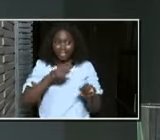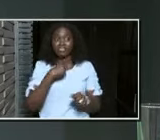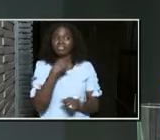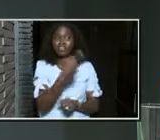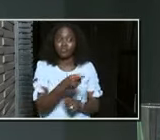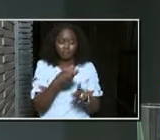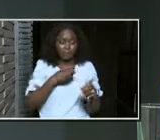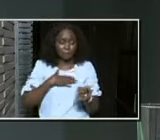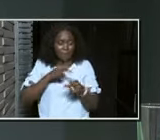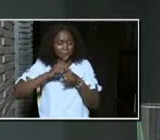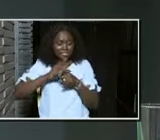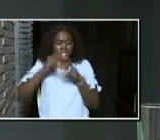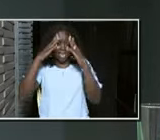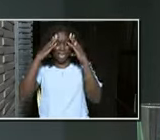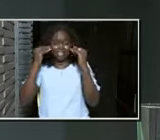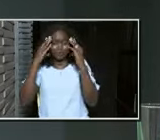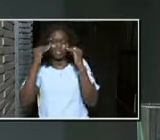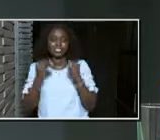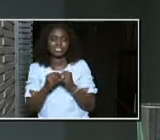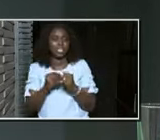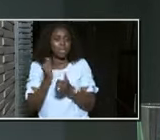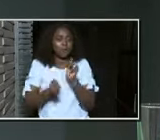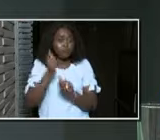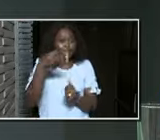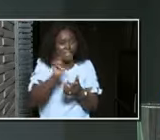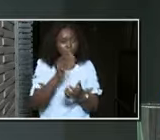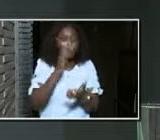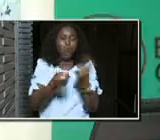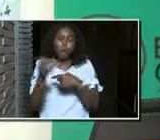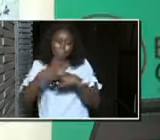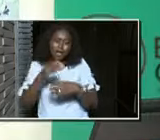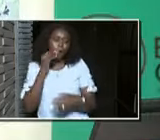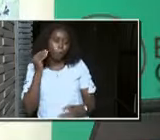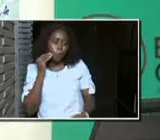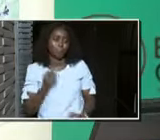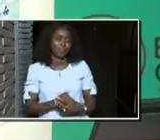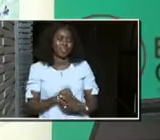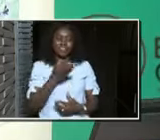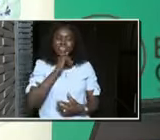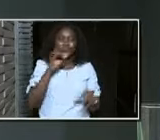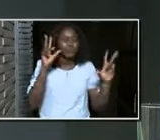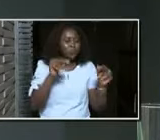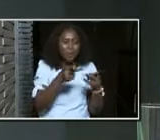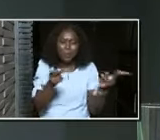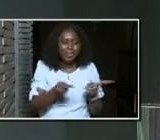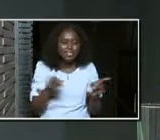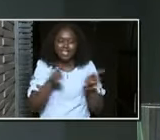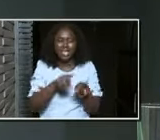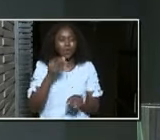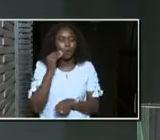my practical experience, most of them will come back home. There is no place like home. We all know